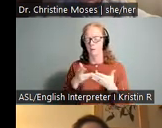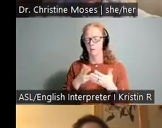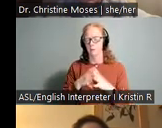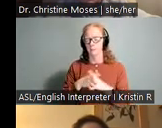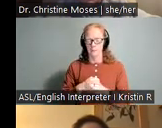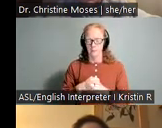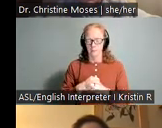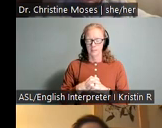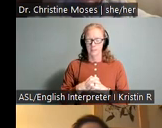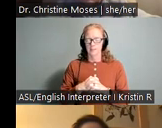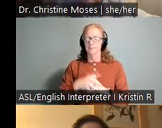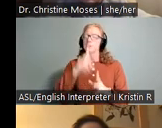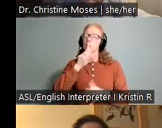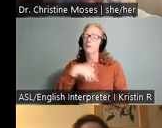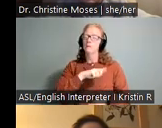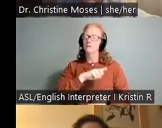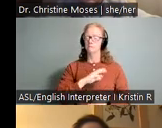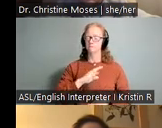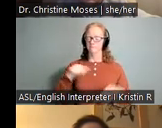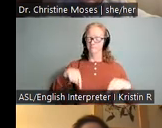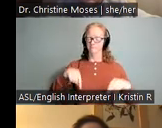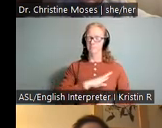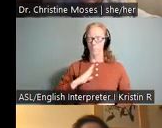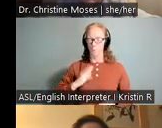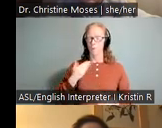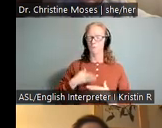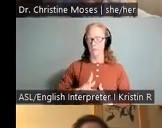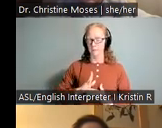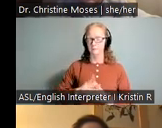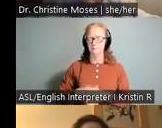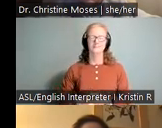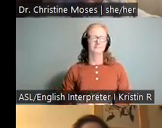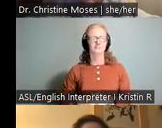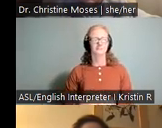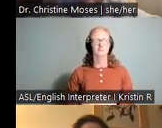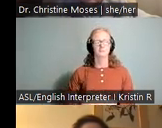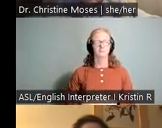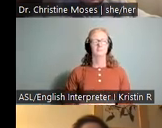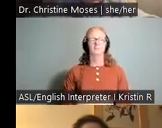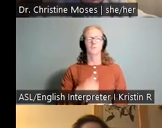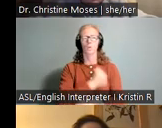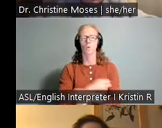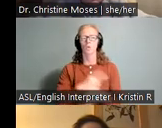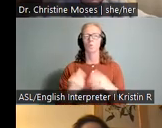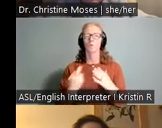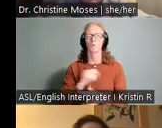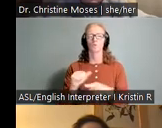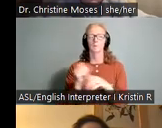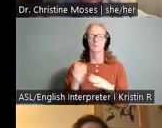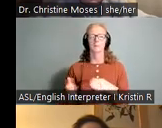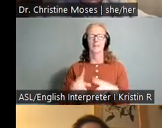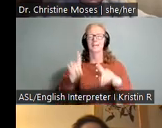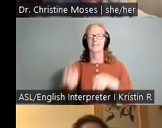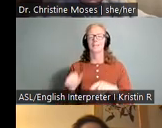our board does have the right. So it says the board shall have the authority to review training materials and